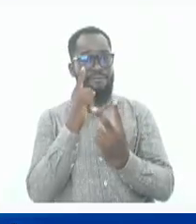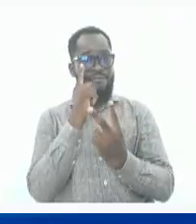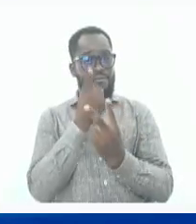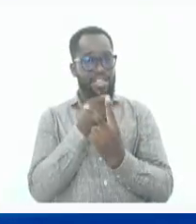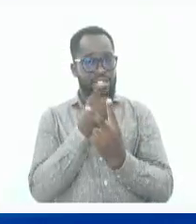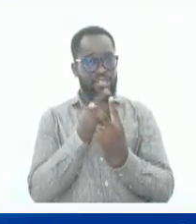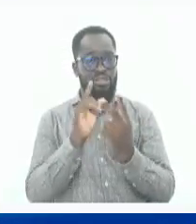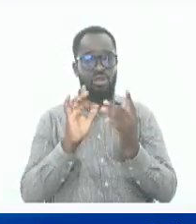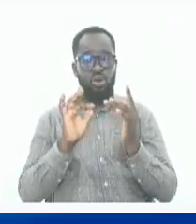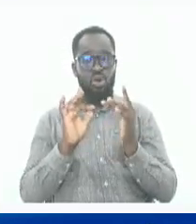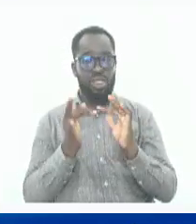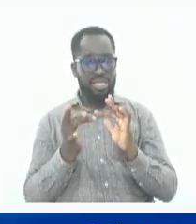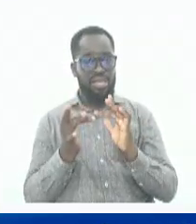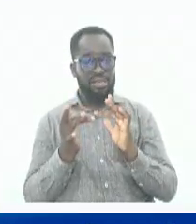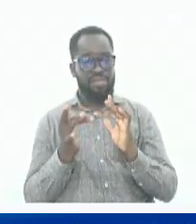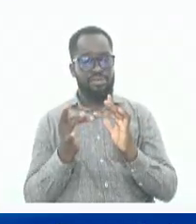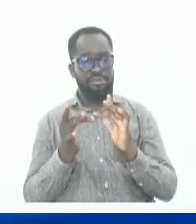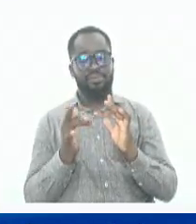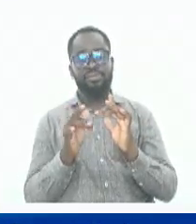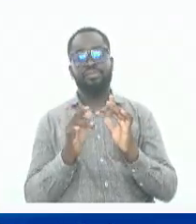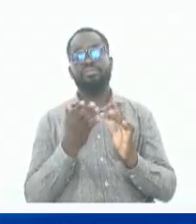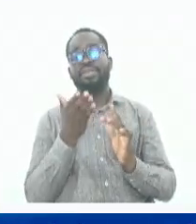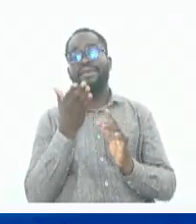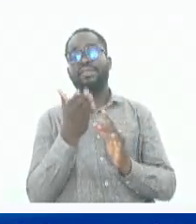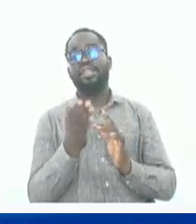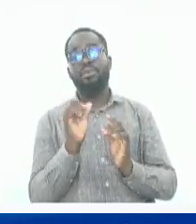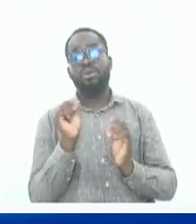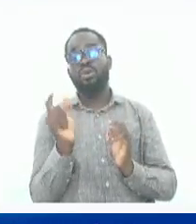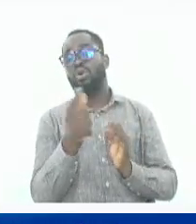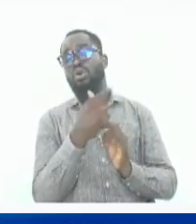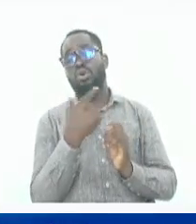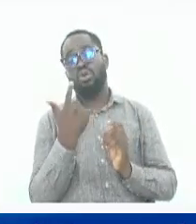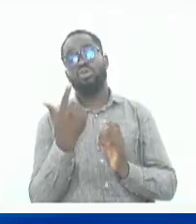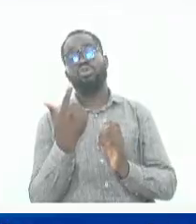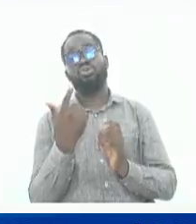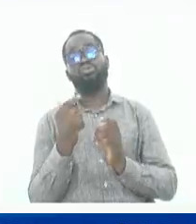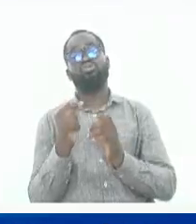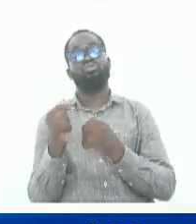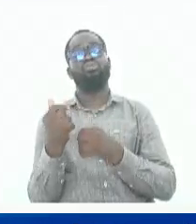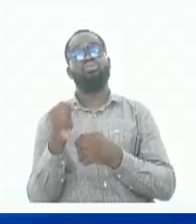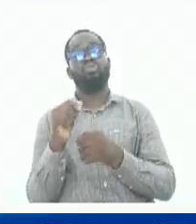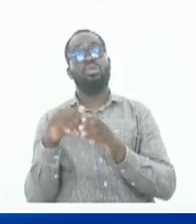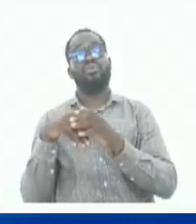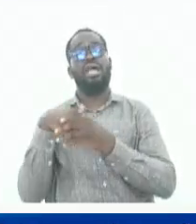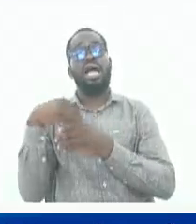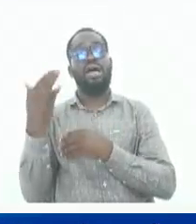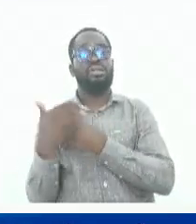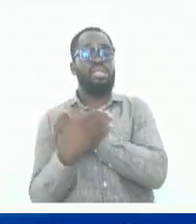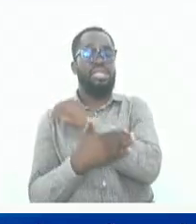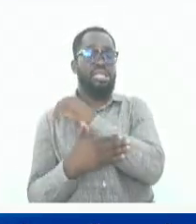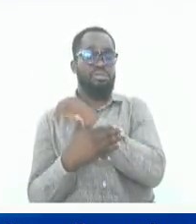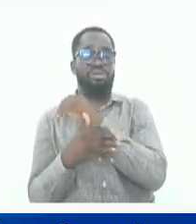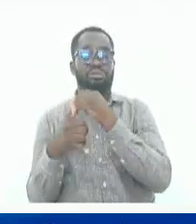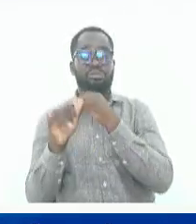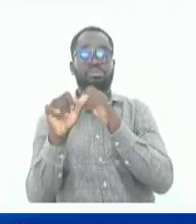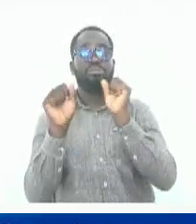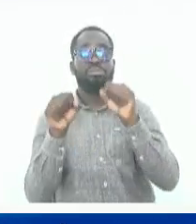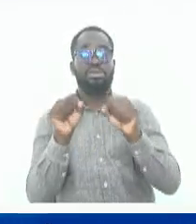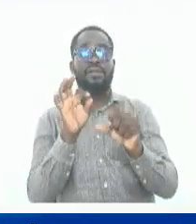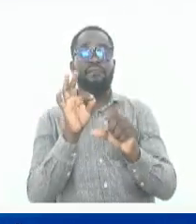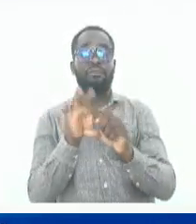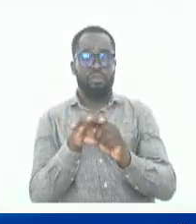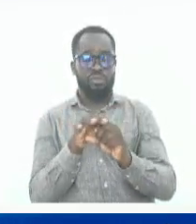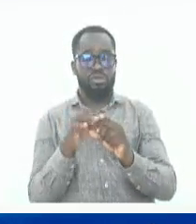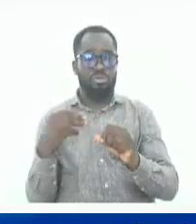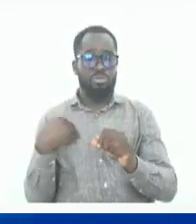is the online platform, this is available to all unit holders, including those outside the country. It, however, requires